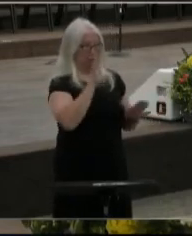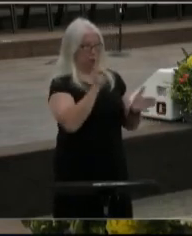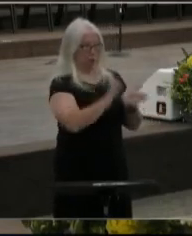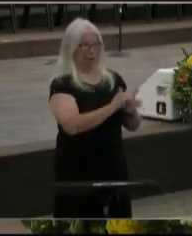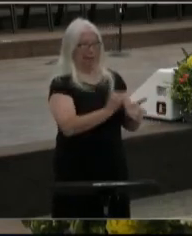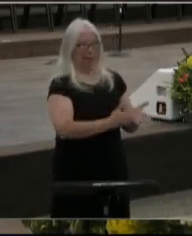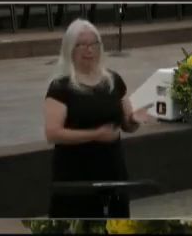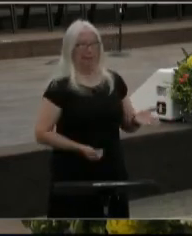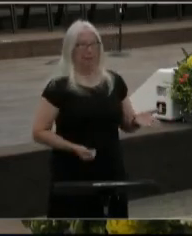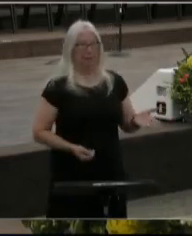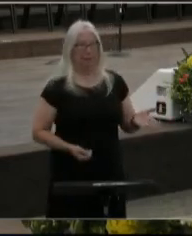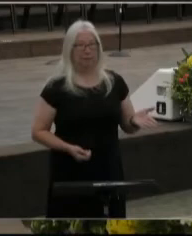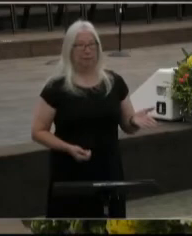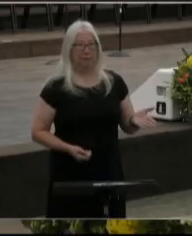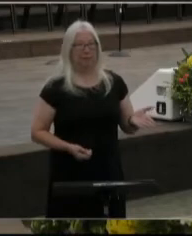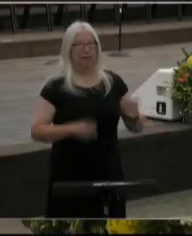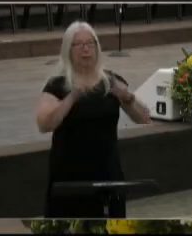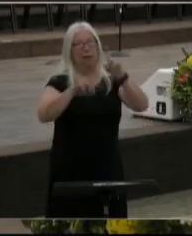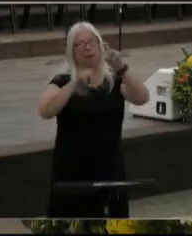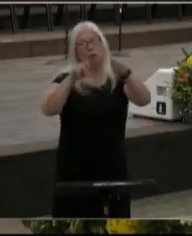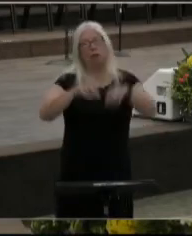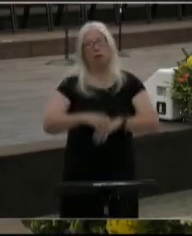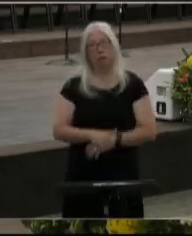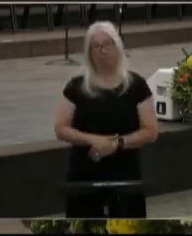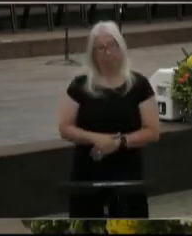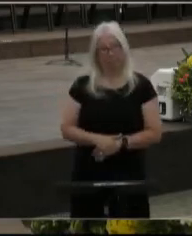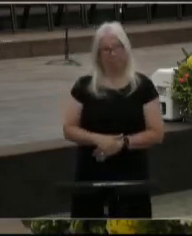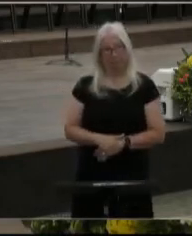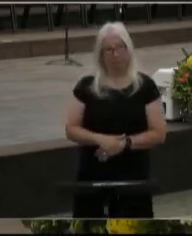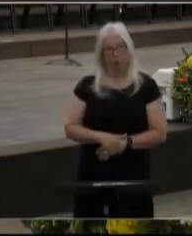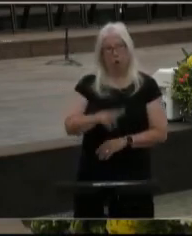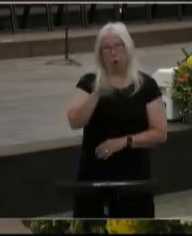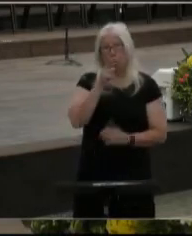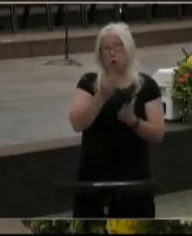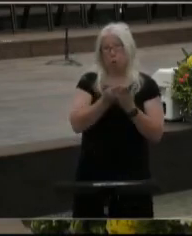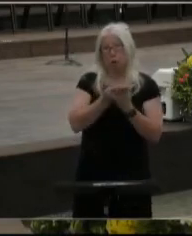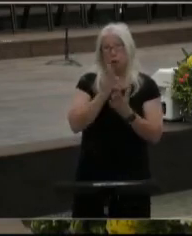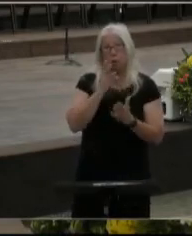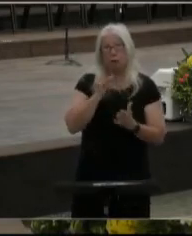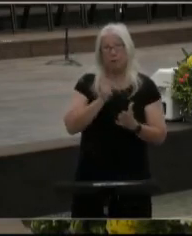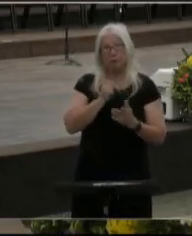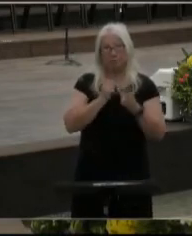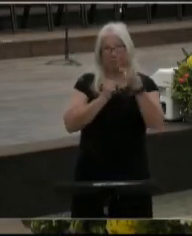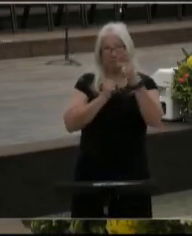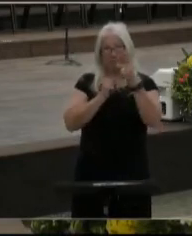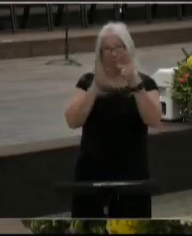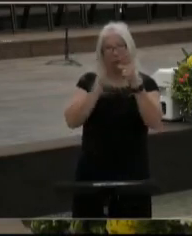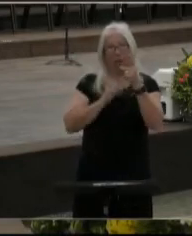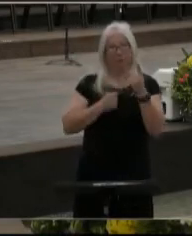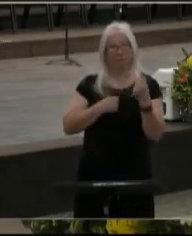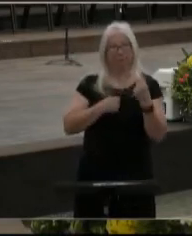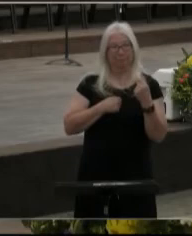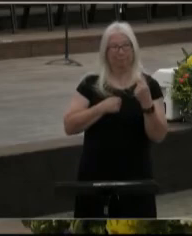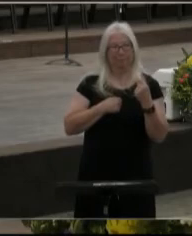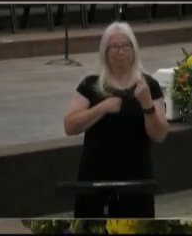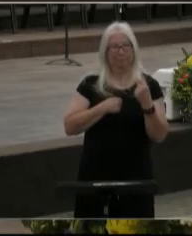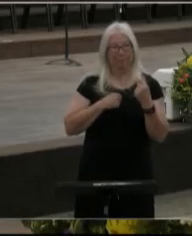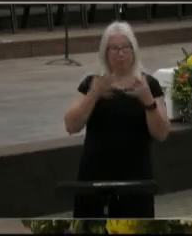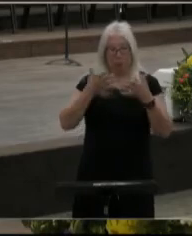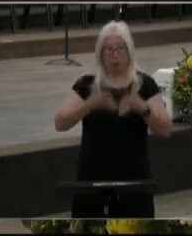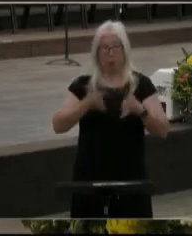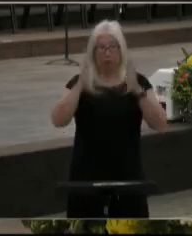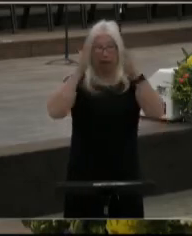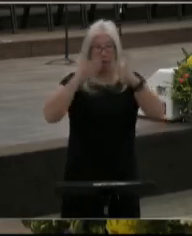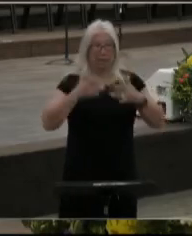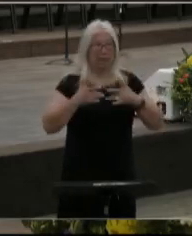again. Let me ask you a question. Whose money was it? Oh, and that's what I lost sight of because I